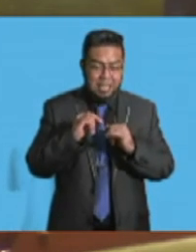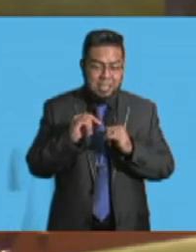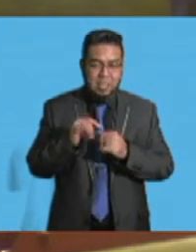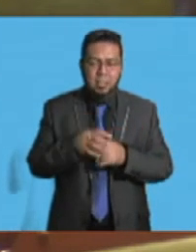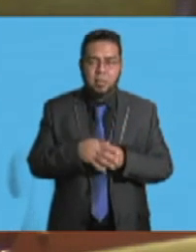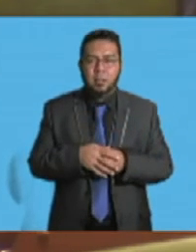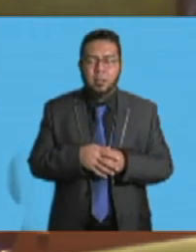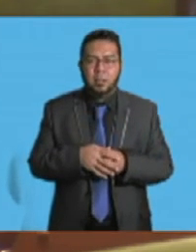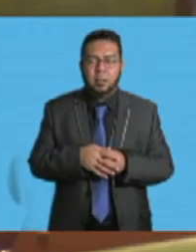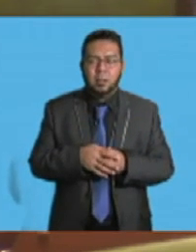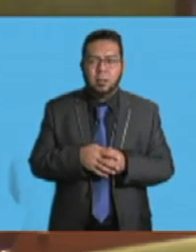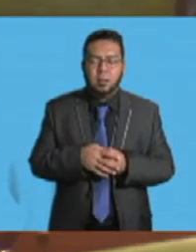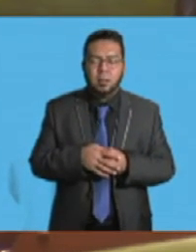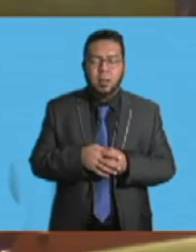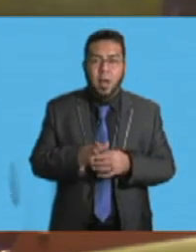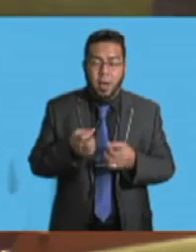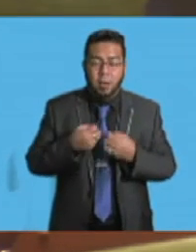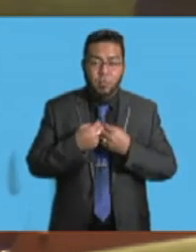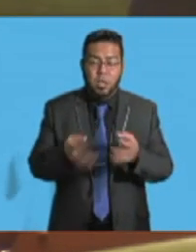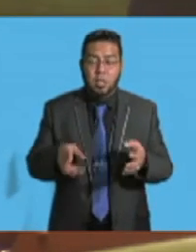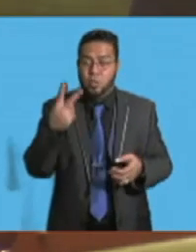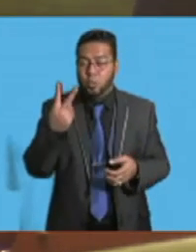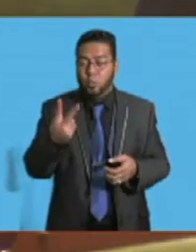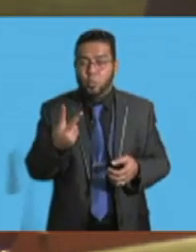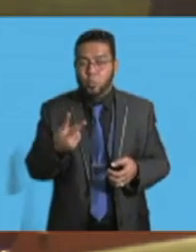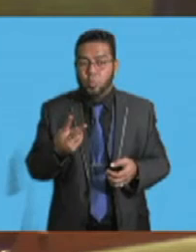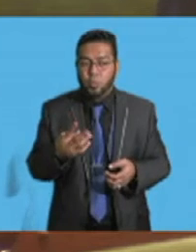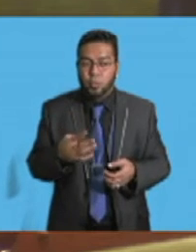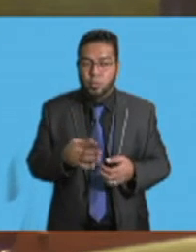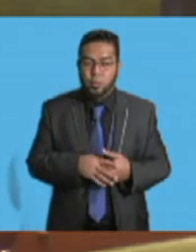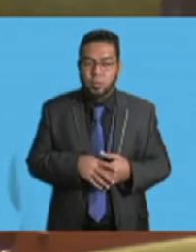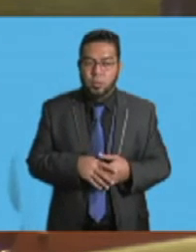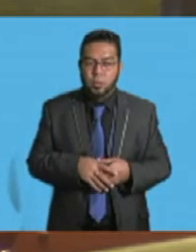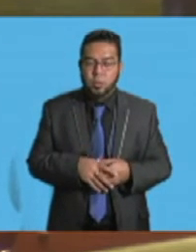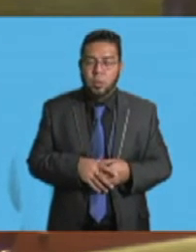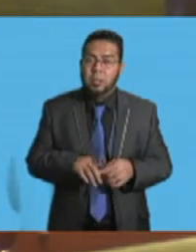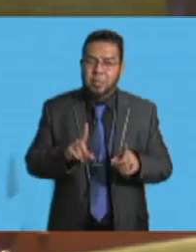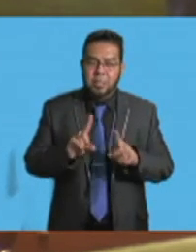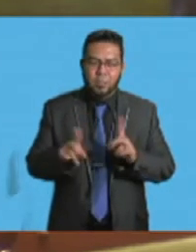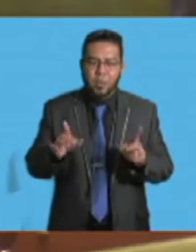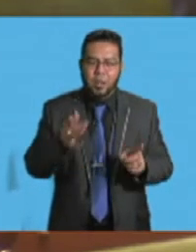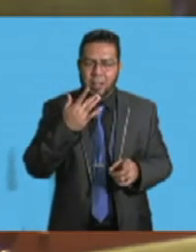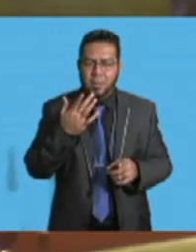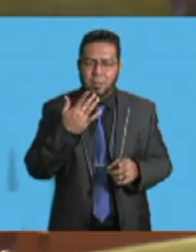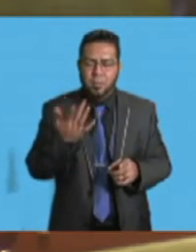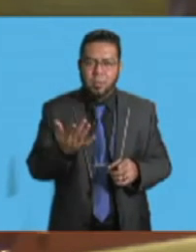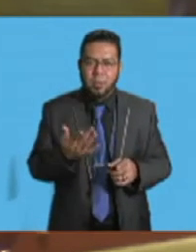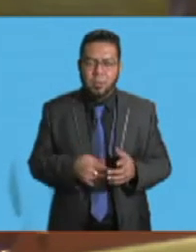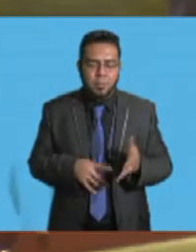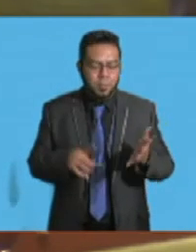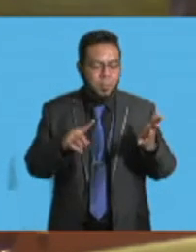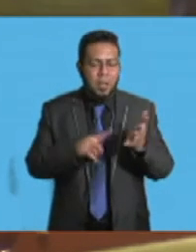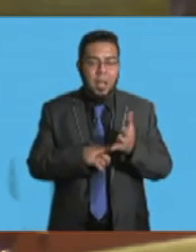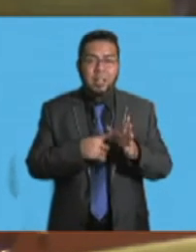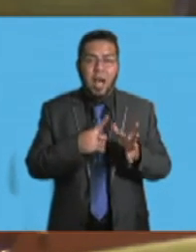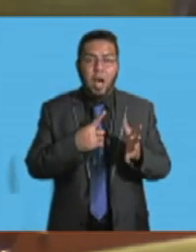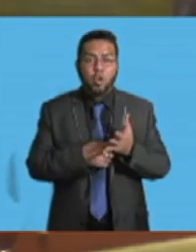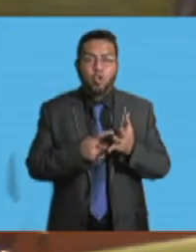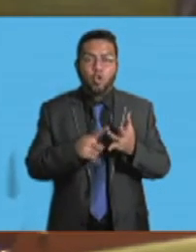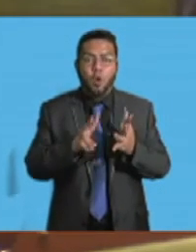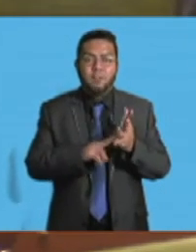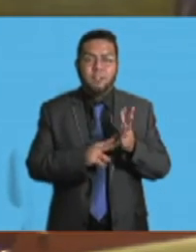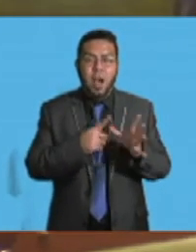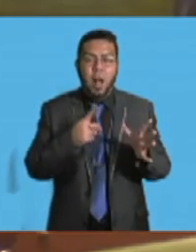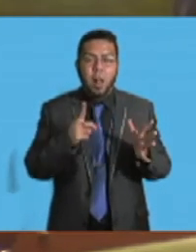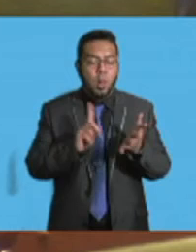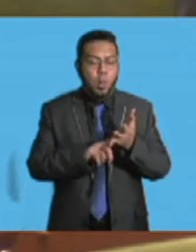has recently released two taro leaf blight tolerant varieties, Tarova Loa and Tarova Vula, and a new